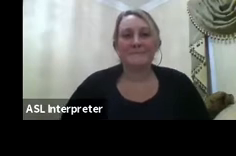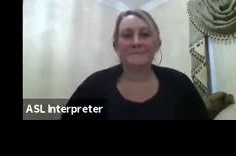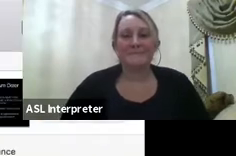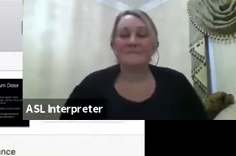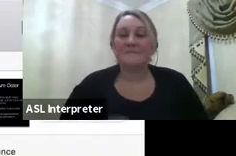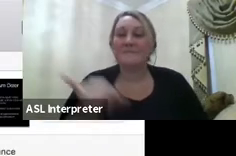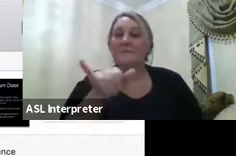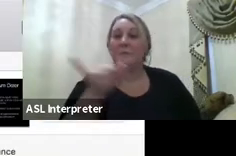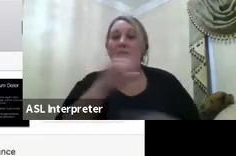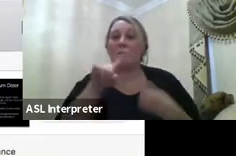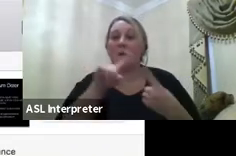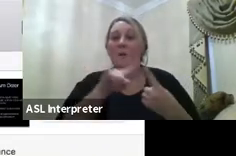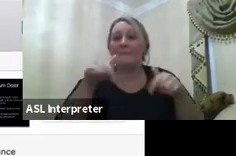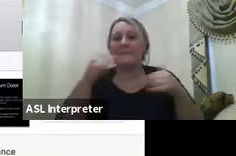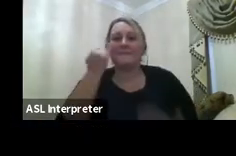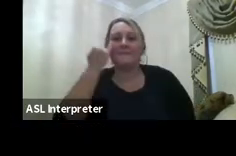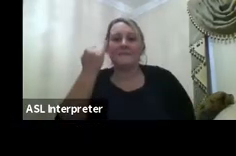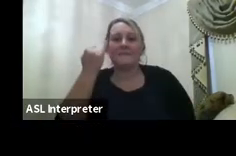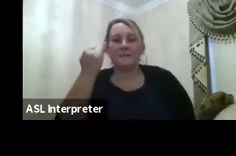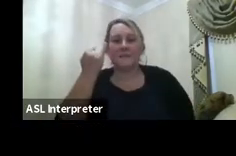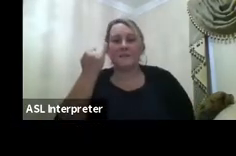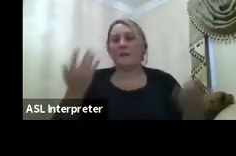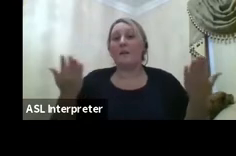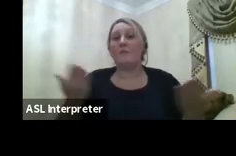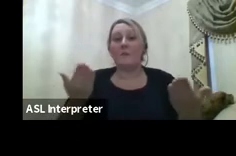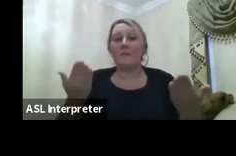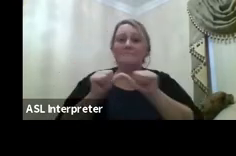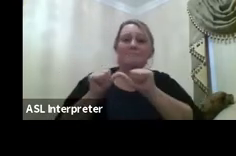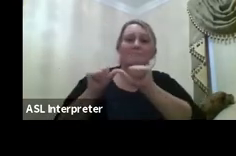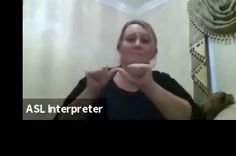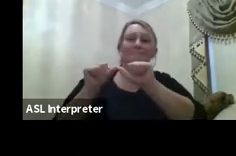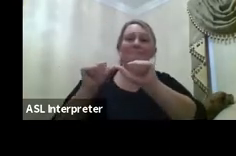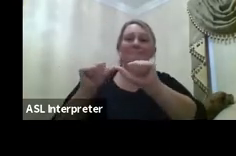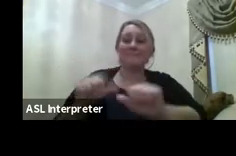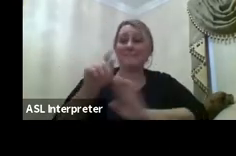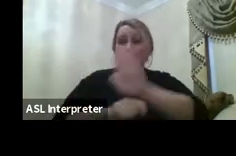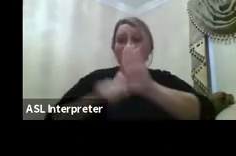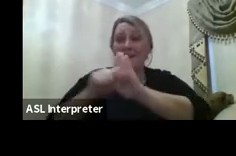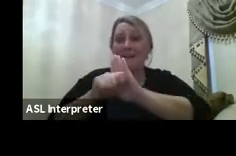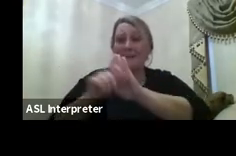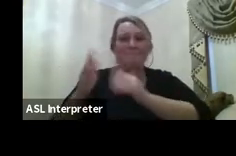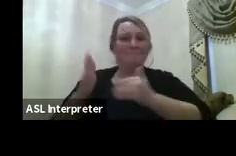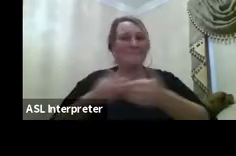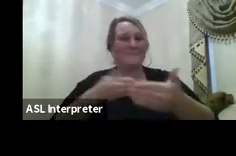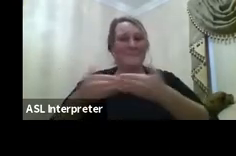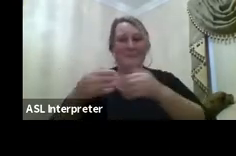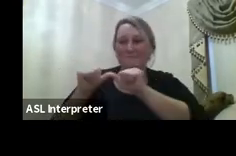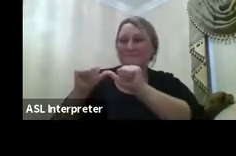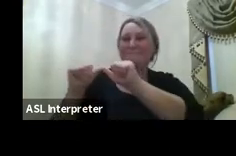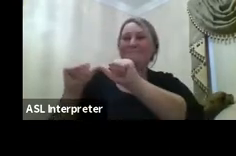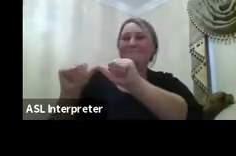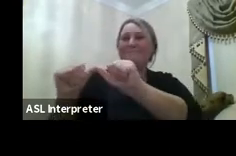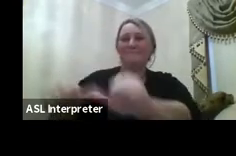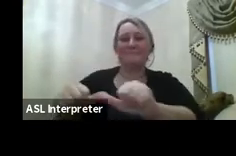present at the same time, you know, so, um, so, um, so like this, are you seeing this?